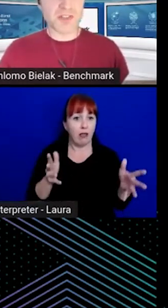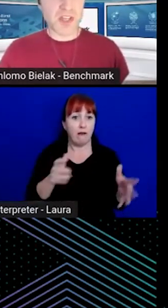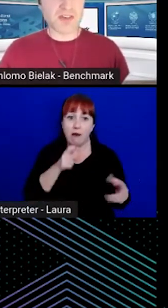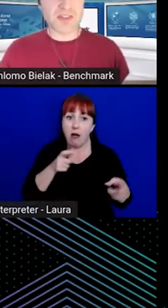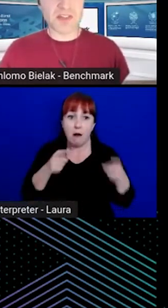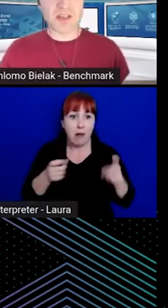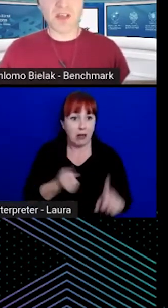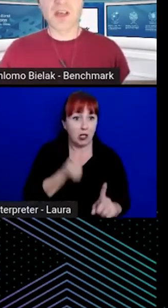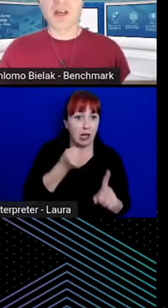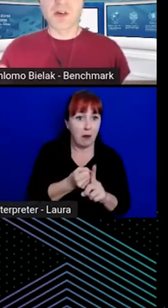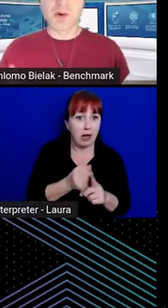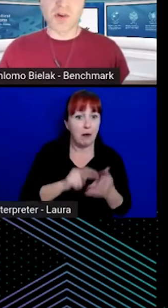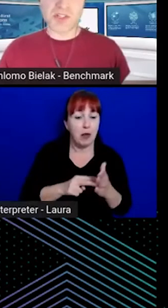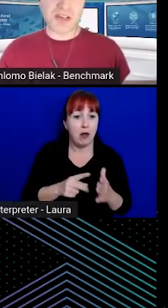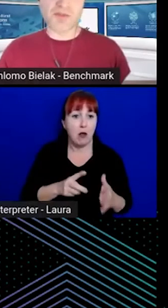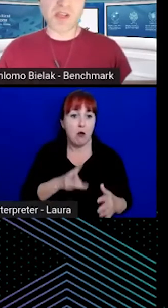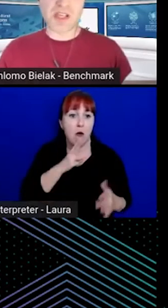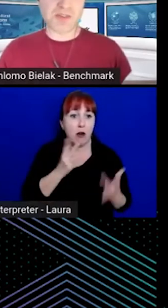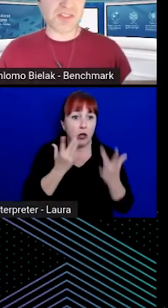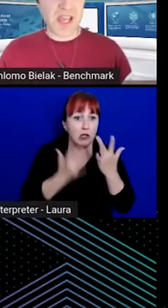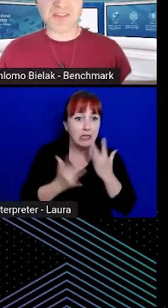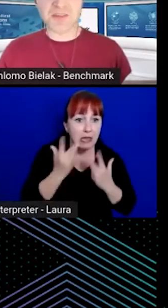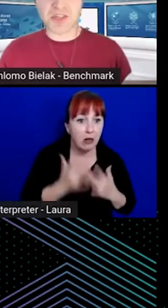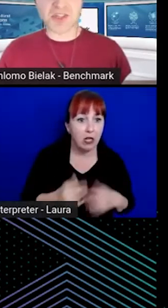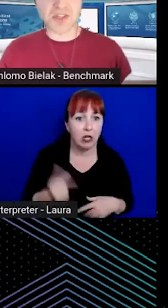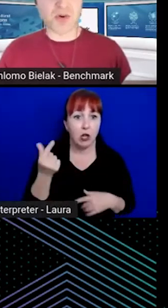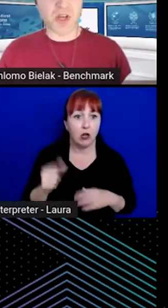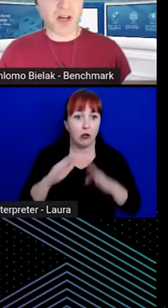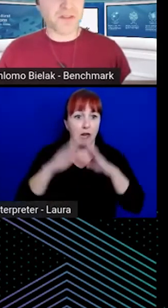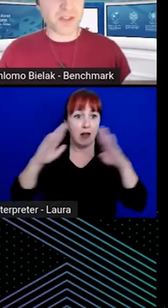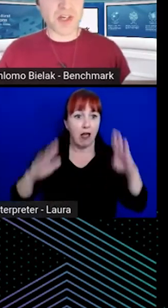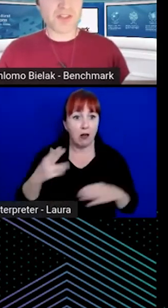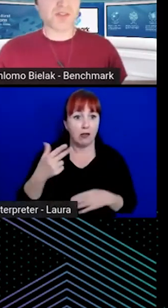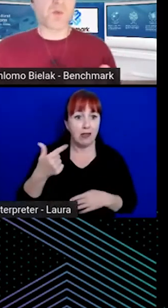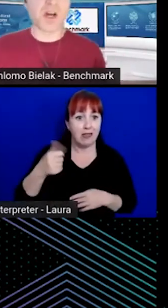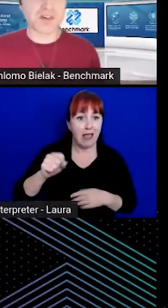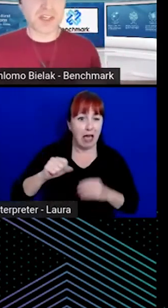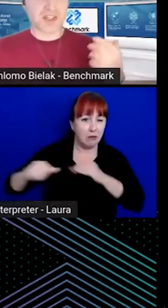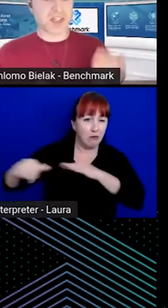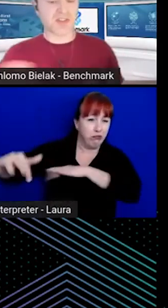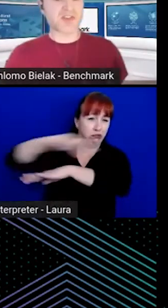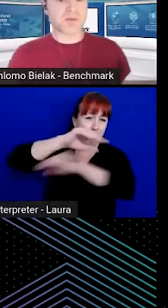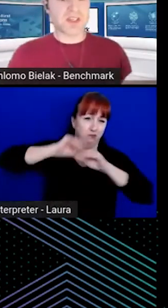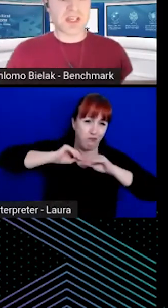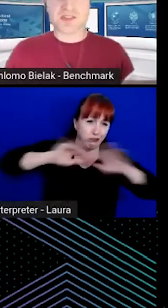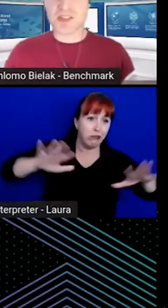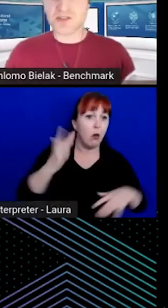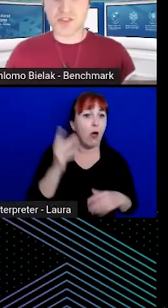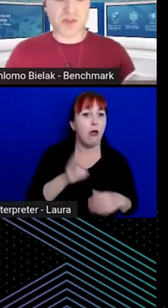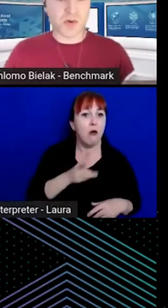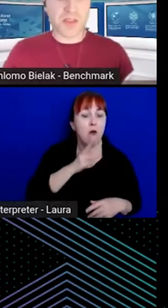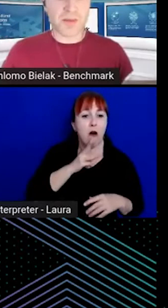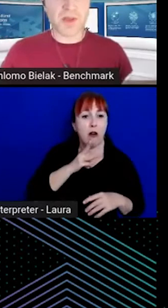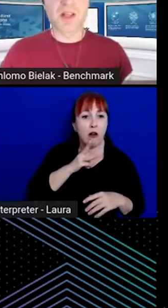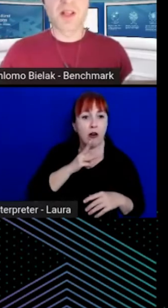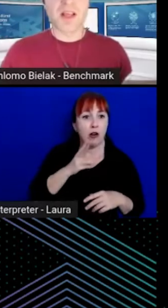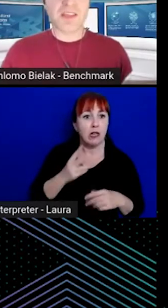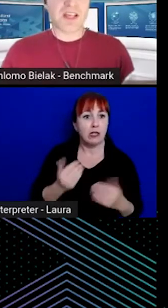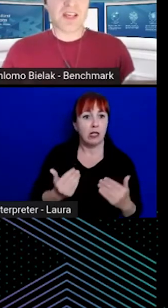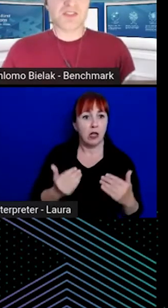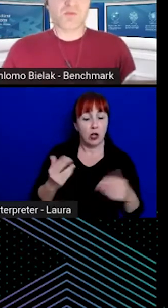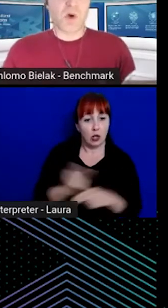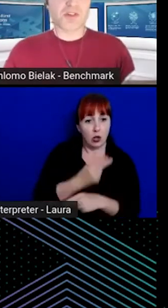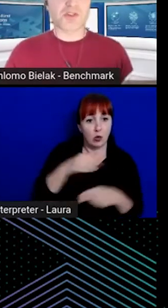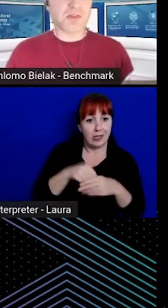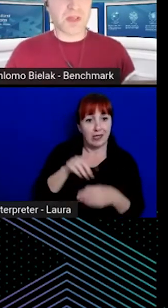water scarcity. We're going to have greenhouse gas emissions going off the charts because water is actually consumed in data centers to cool them. And